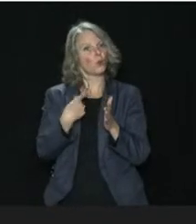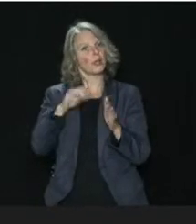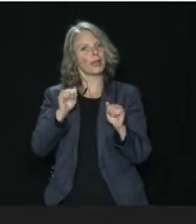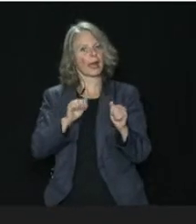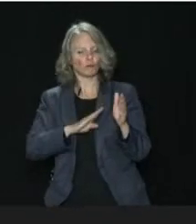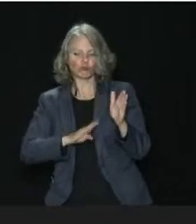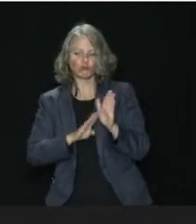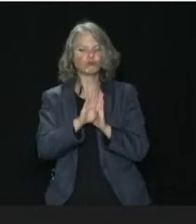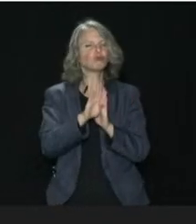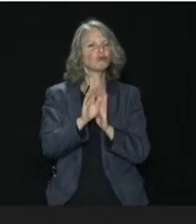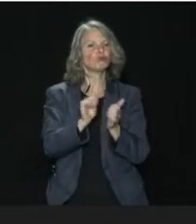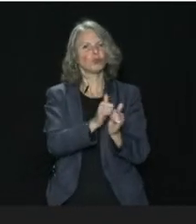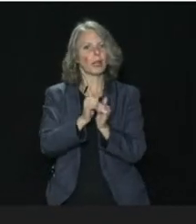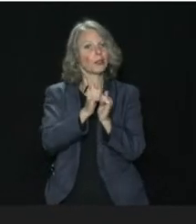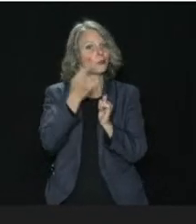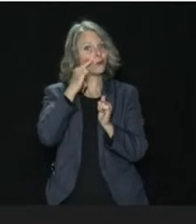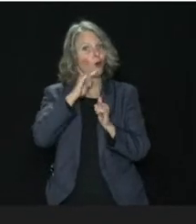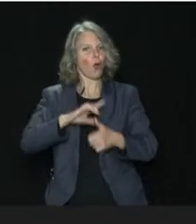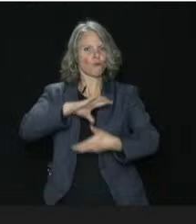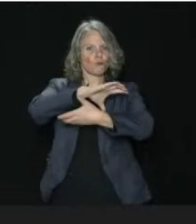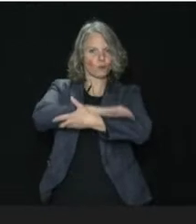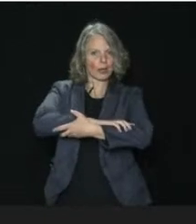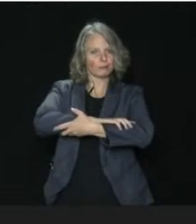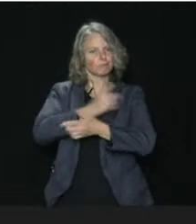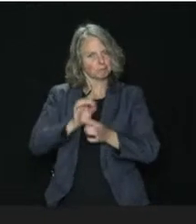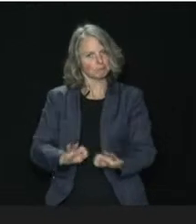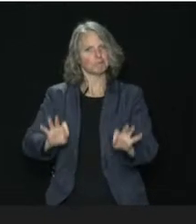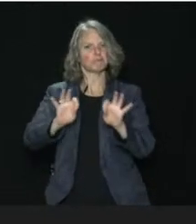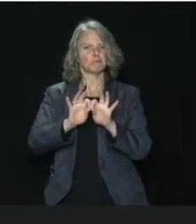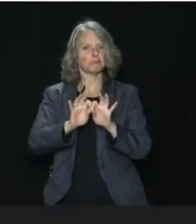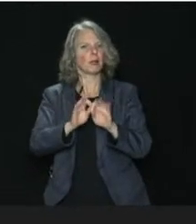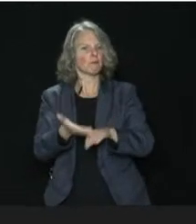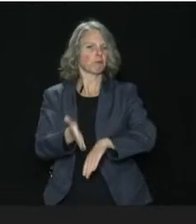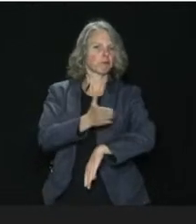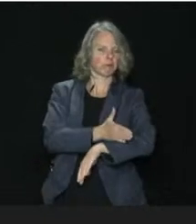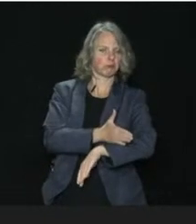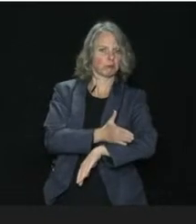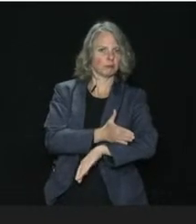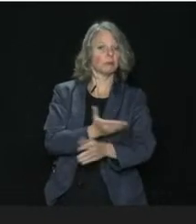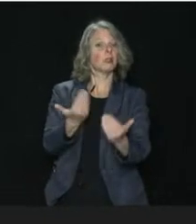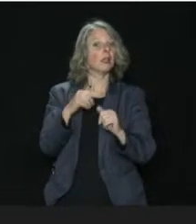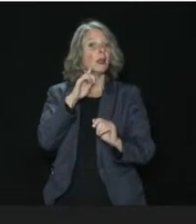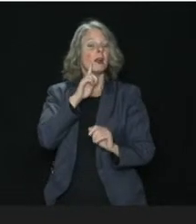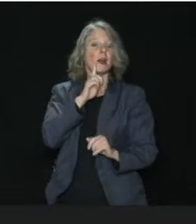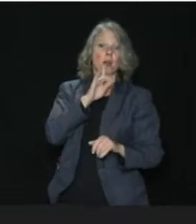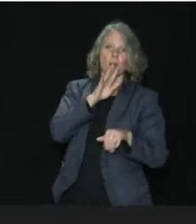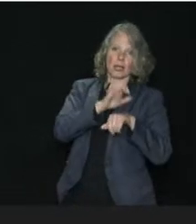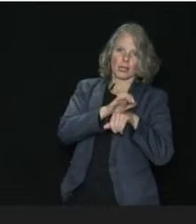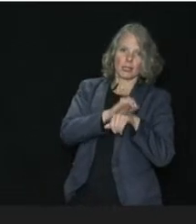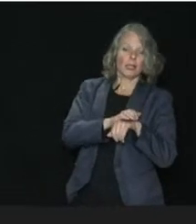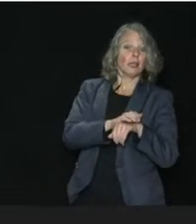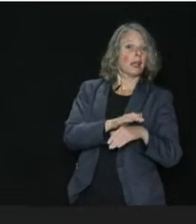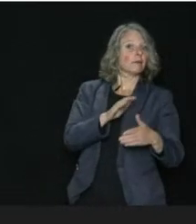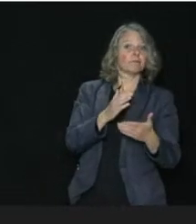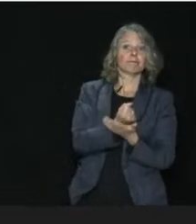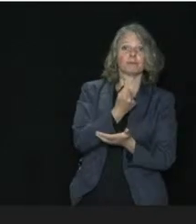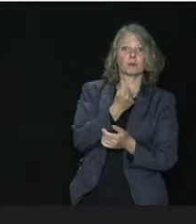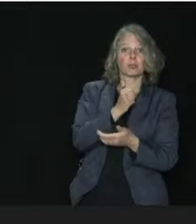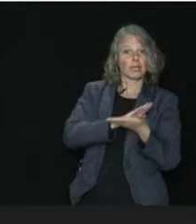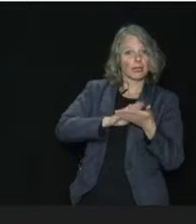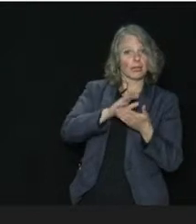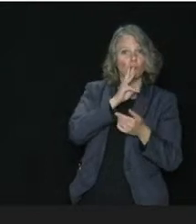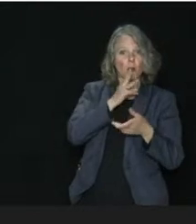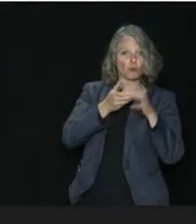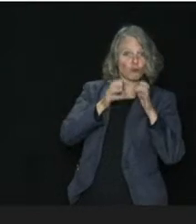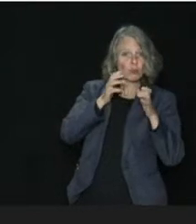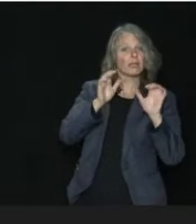path to reconciliation. Have access to clean water, just like everyone should have a safe home and a good job. Together, we've